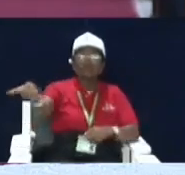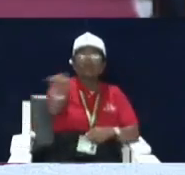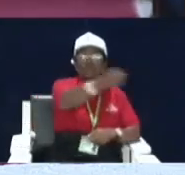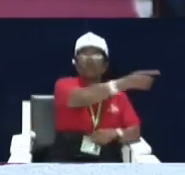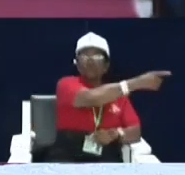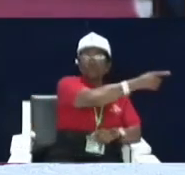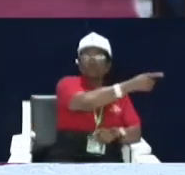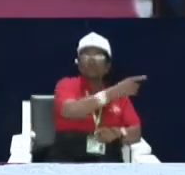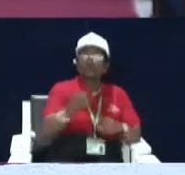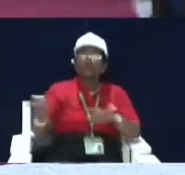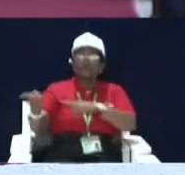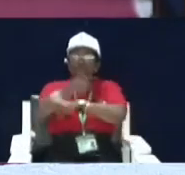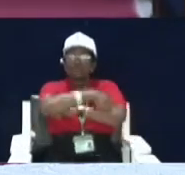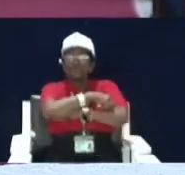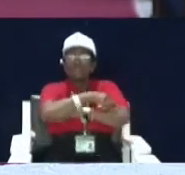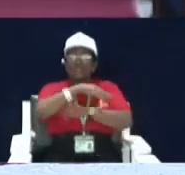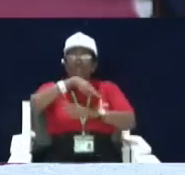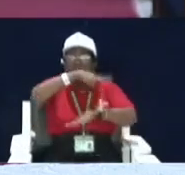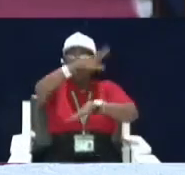all those forces